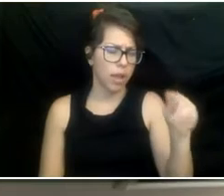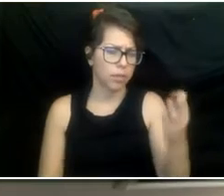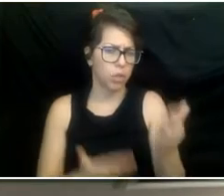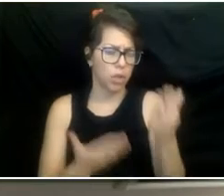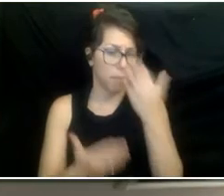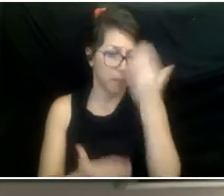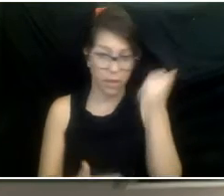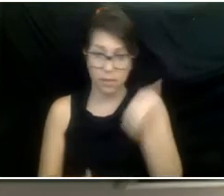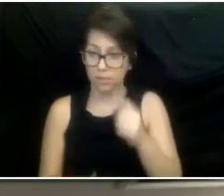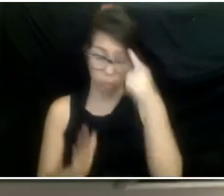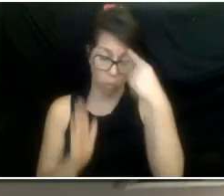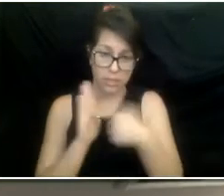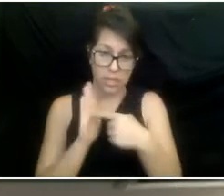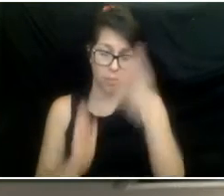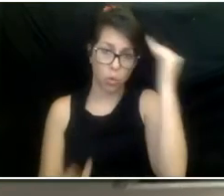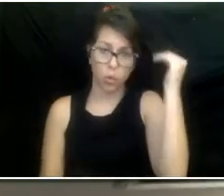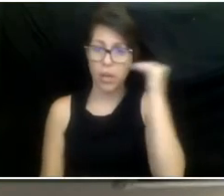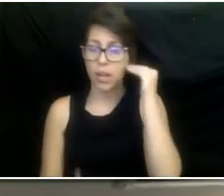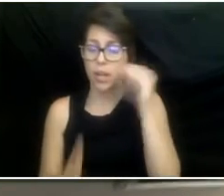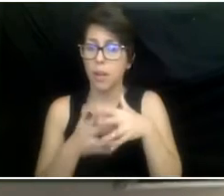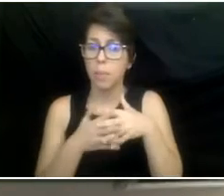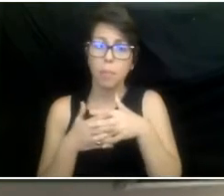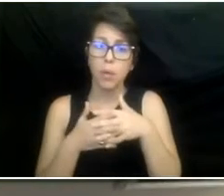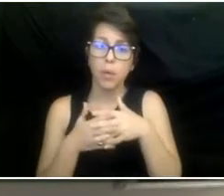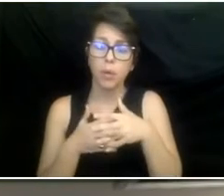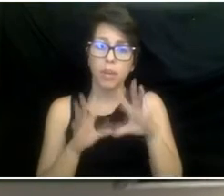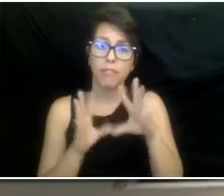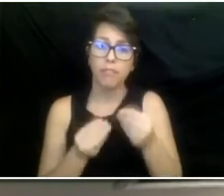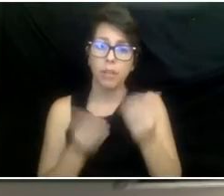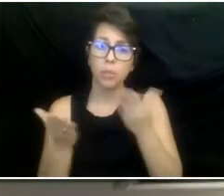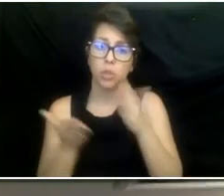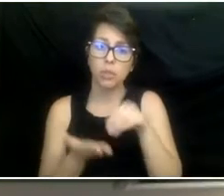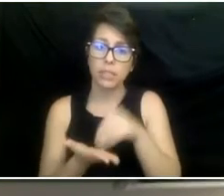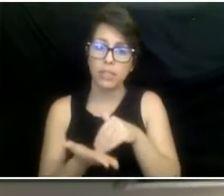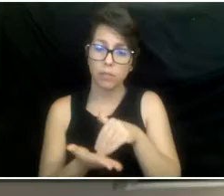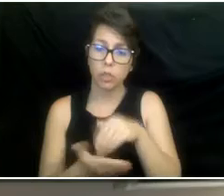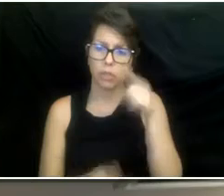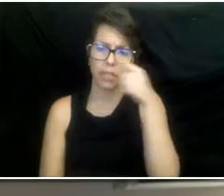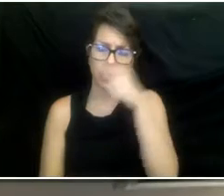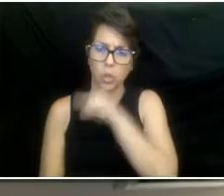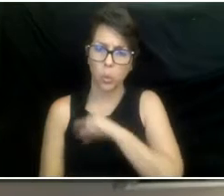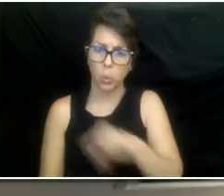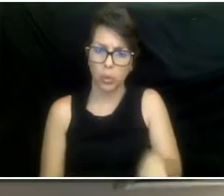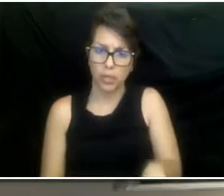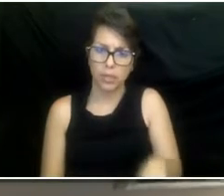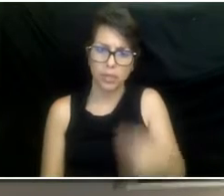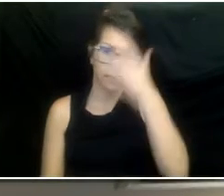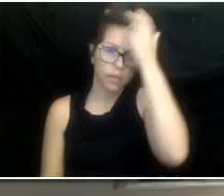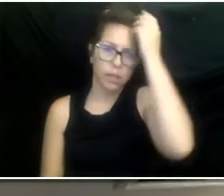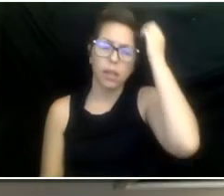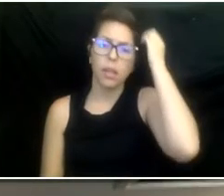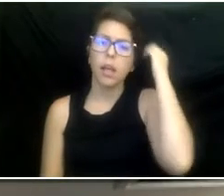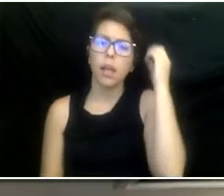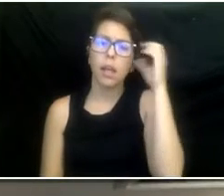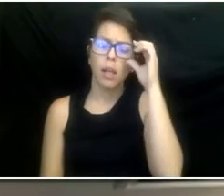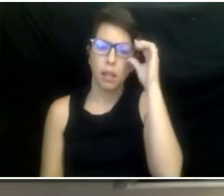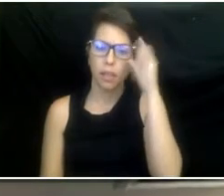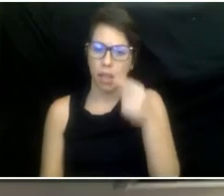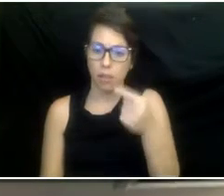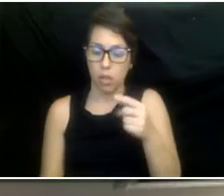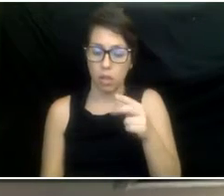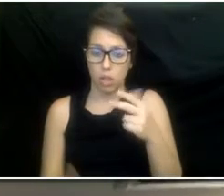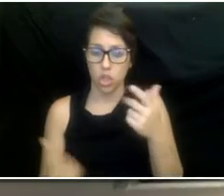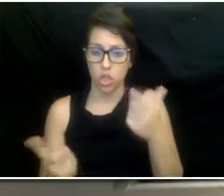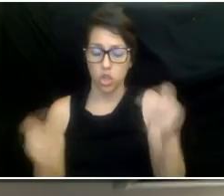so um clearly there's a need for this hearing clearly there's a need to connect the the services that are trying to be